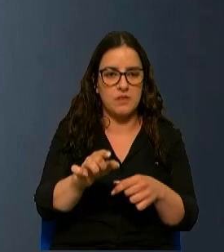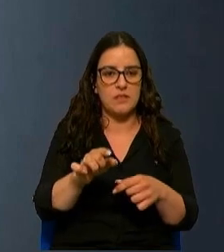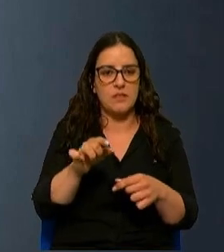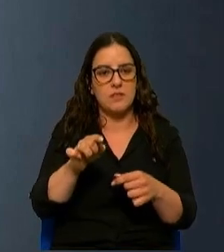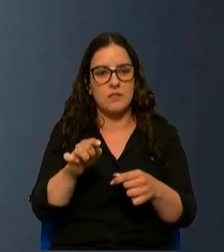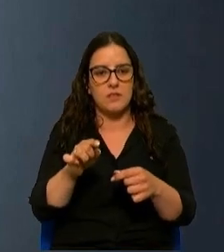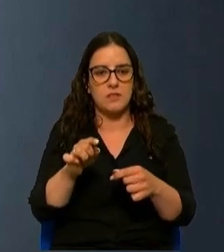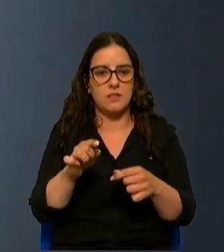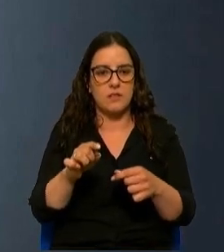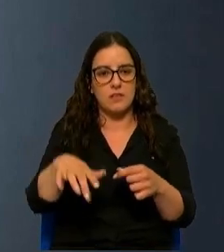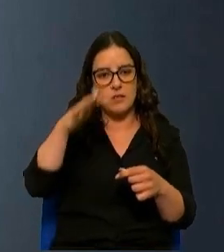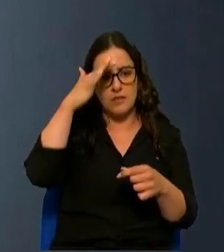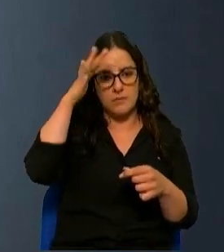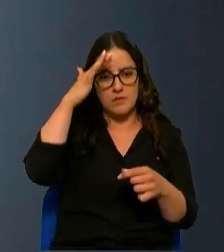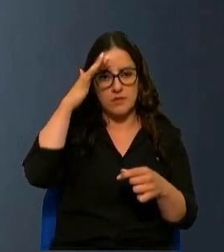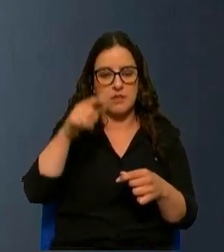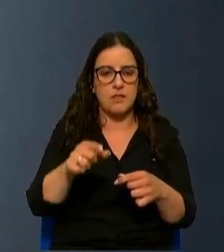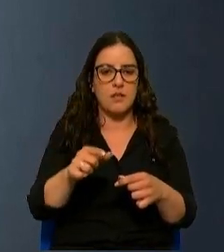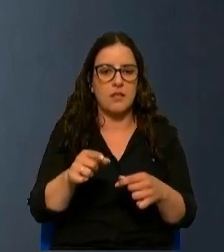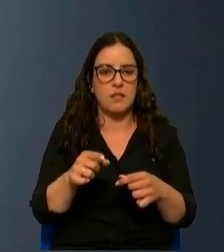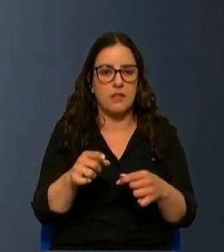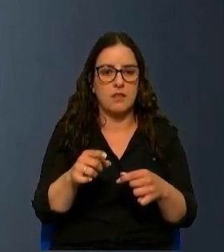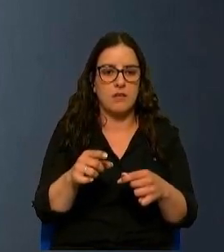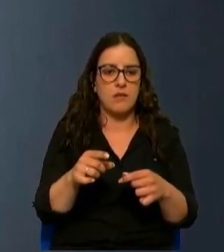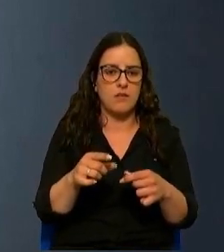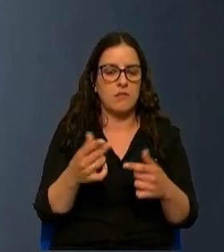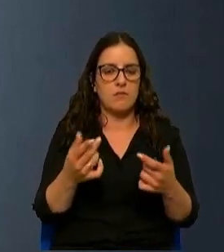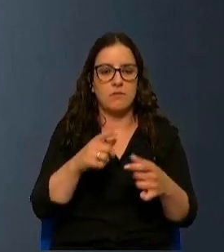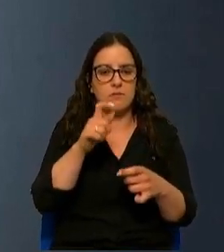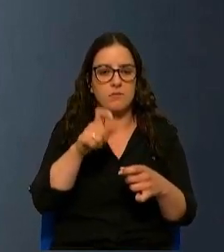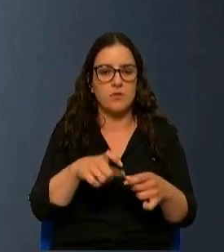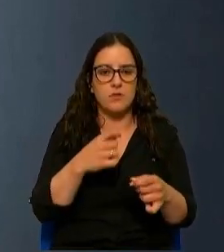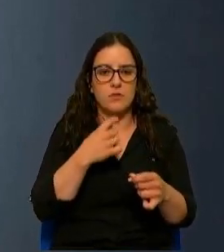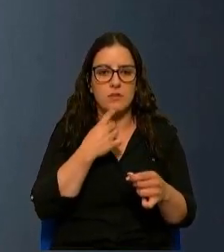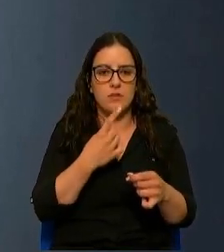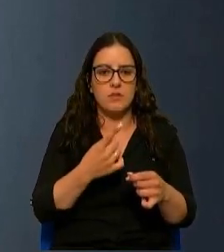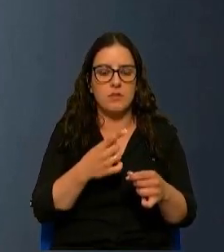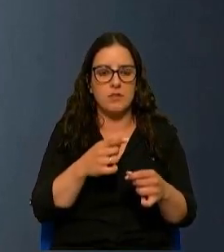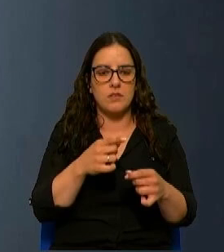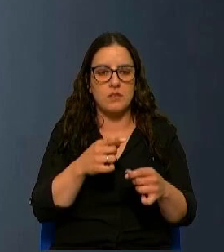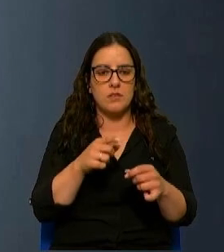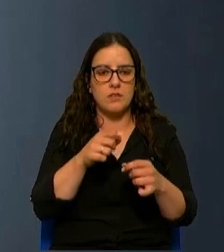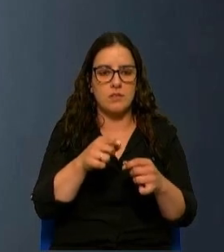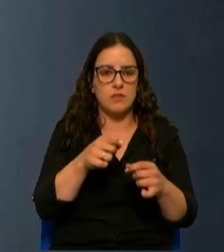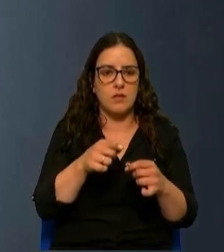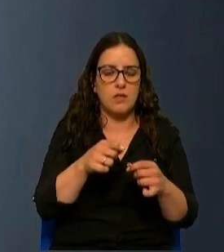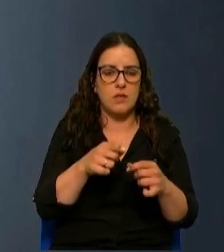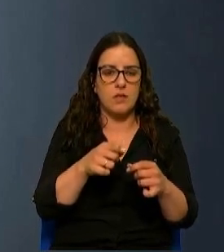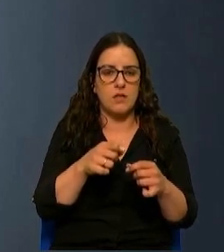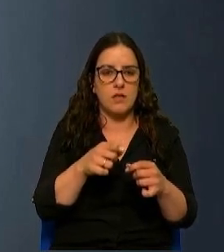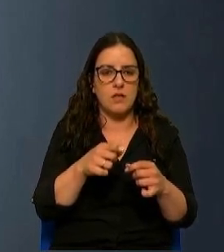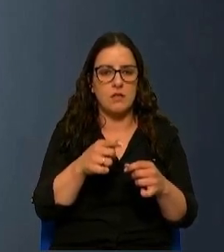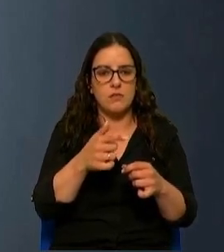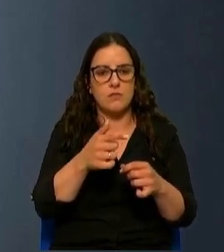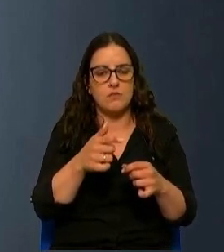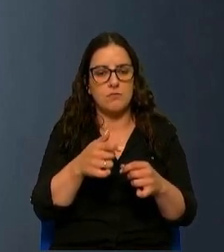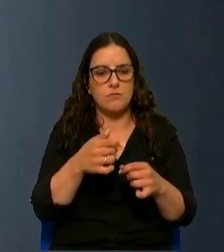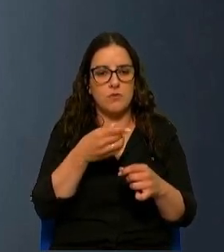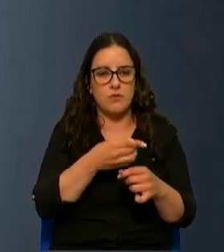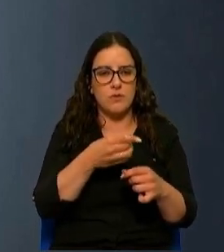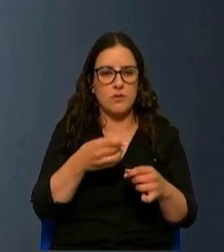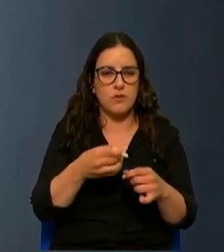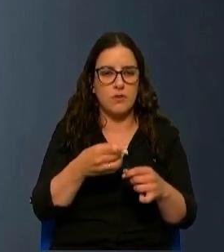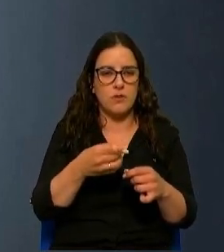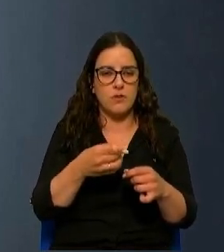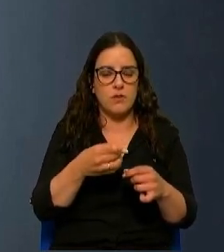archer with the bow here. He says, hey, I hit these shots 99.9% of the time. Would you put your